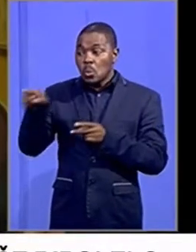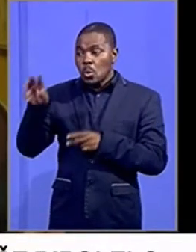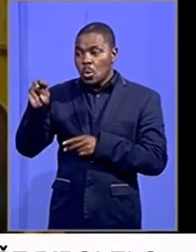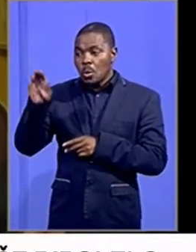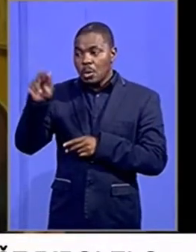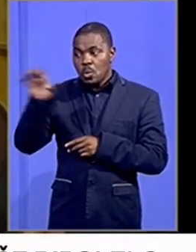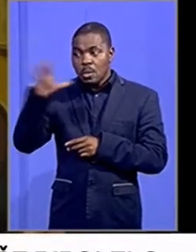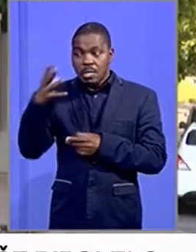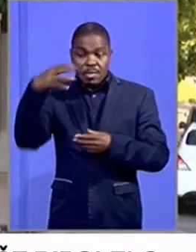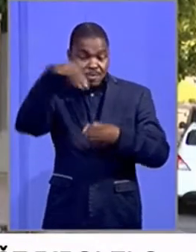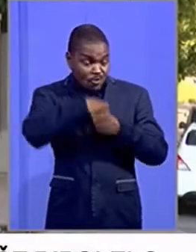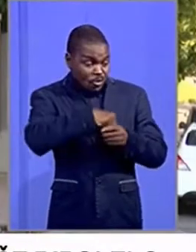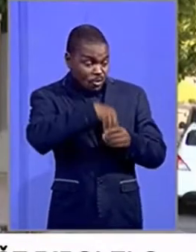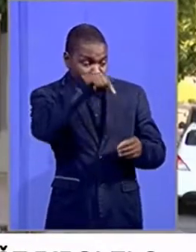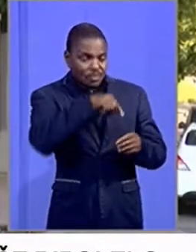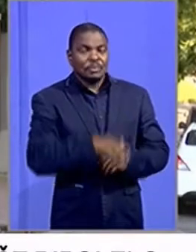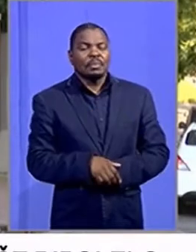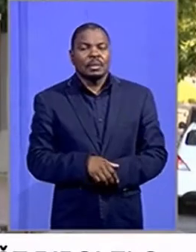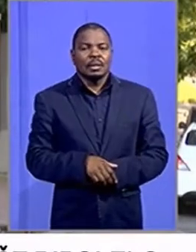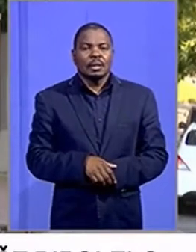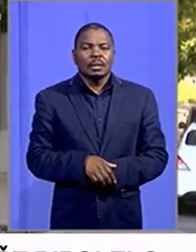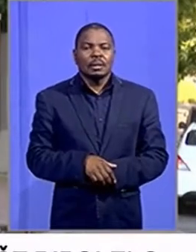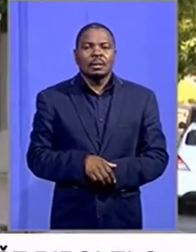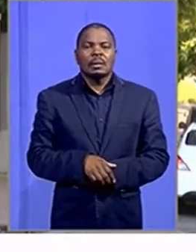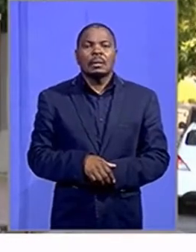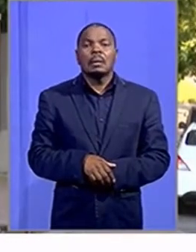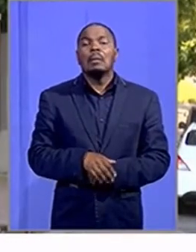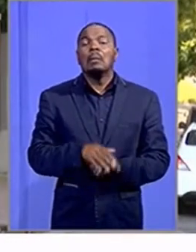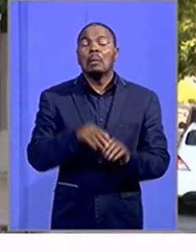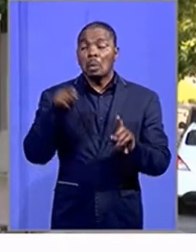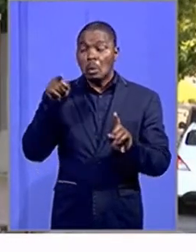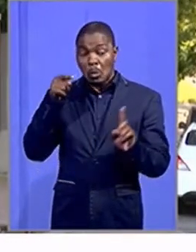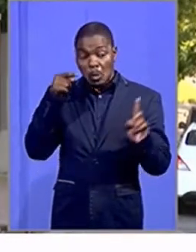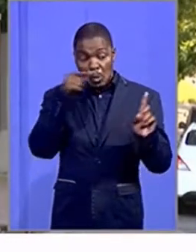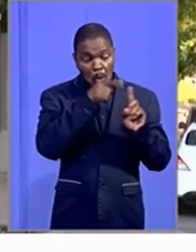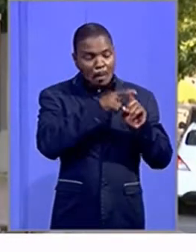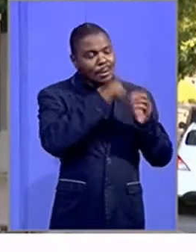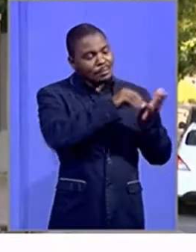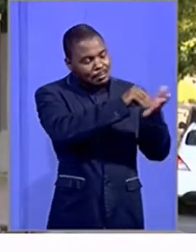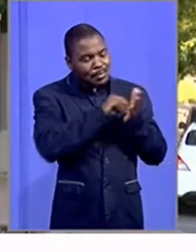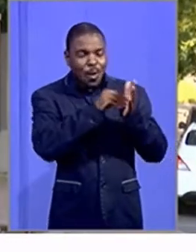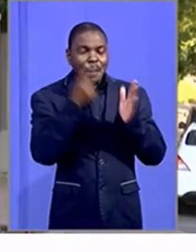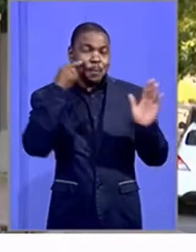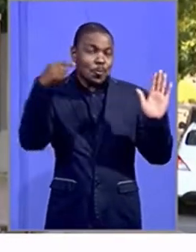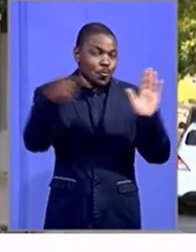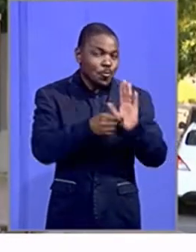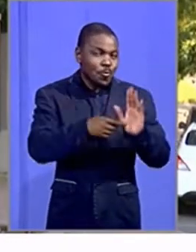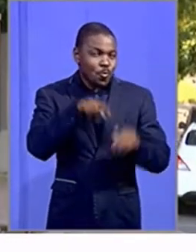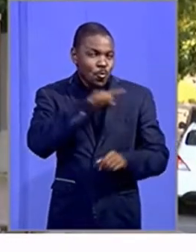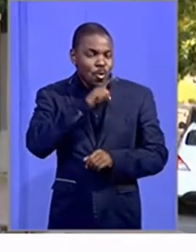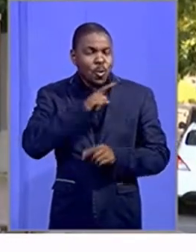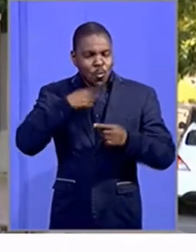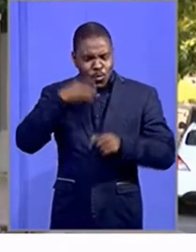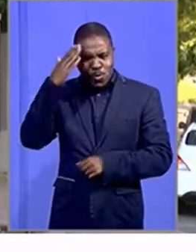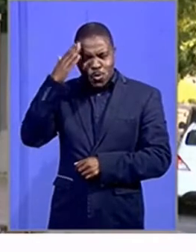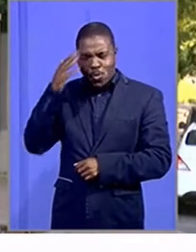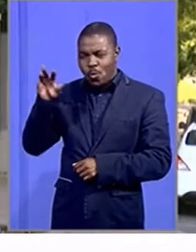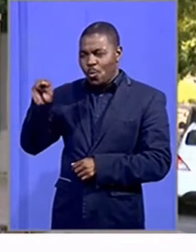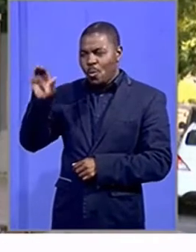hlomilego COPE. You must come up with proof, because we know that Comrade Trevor